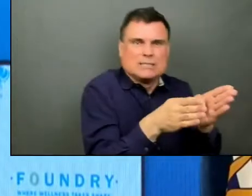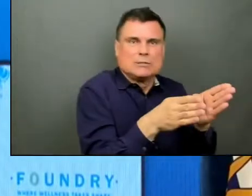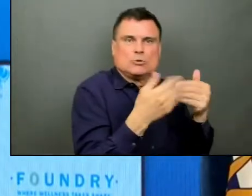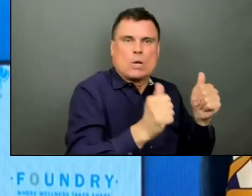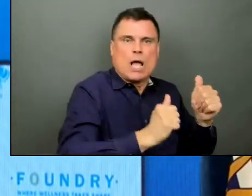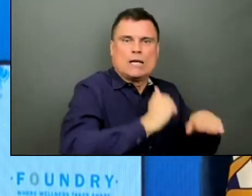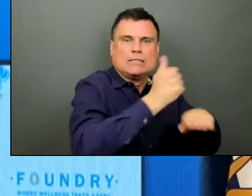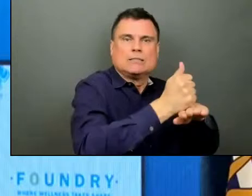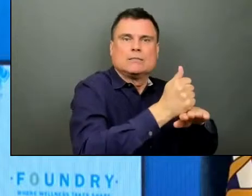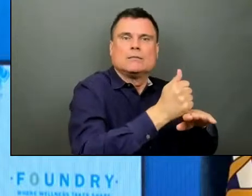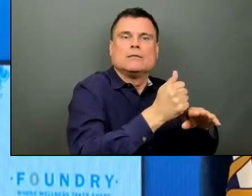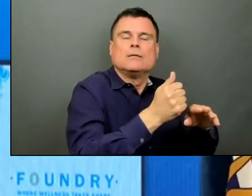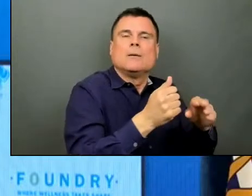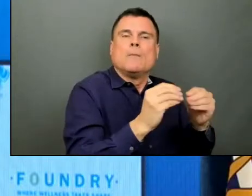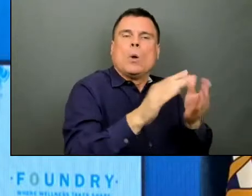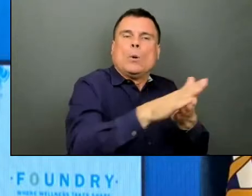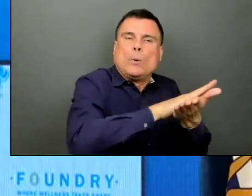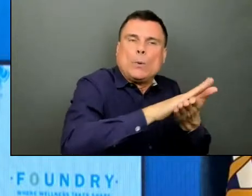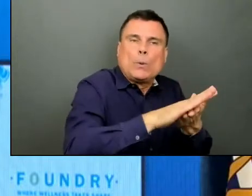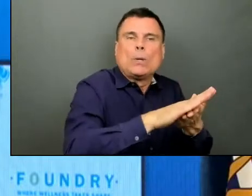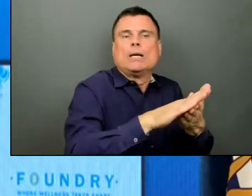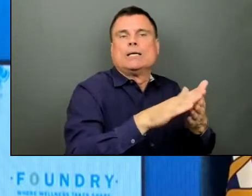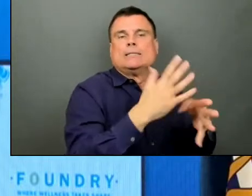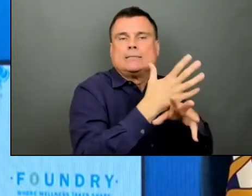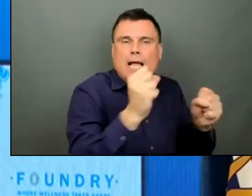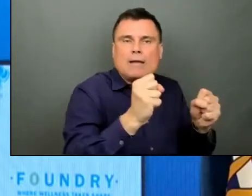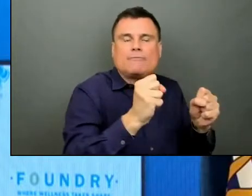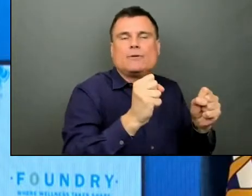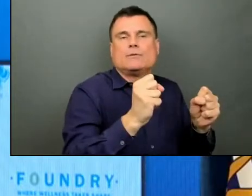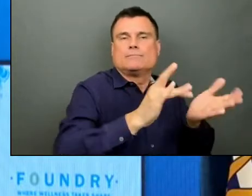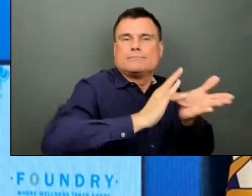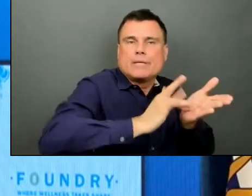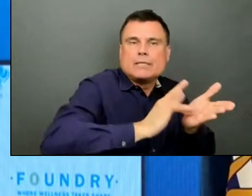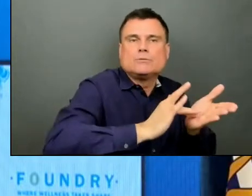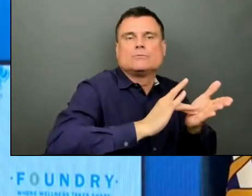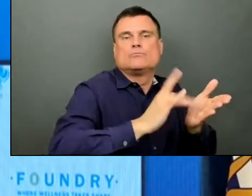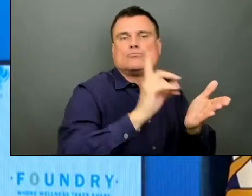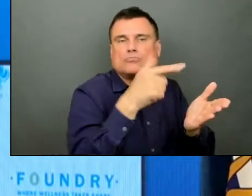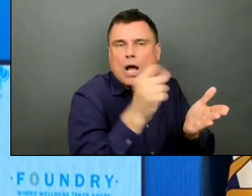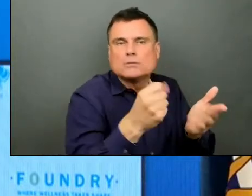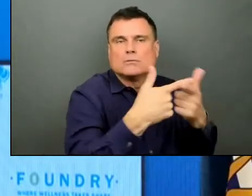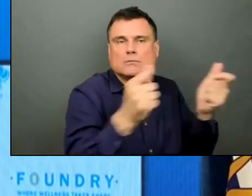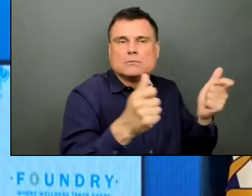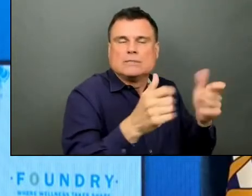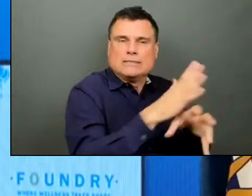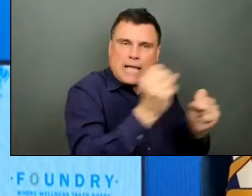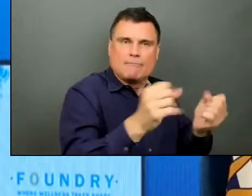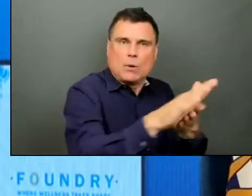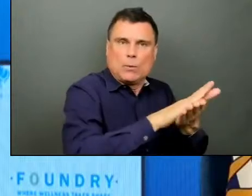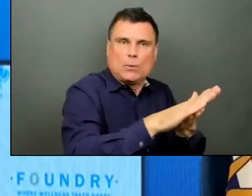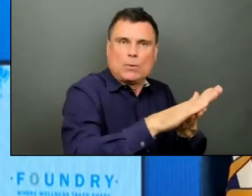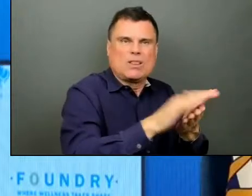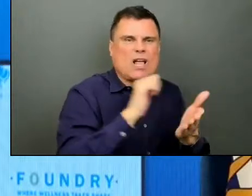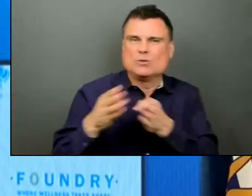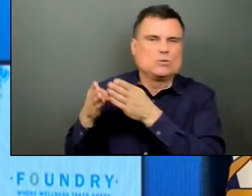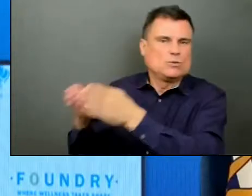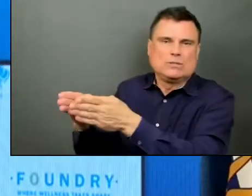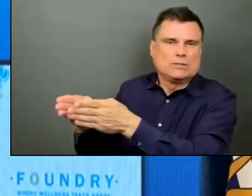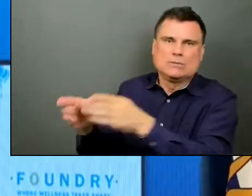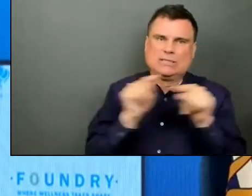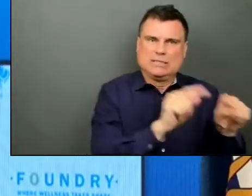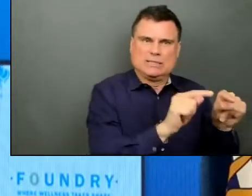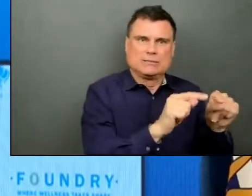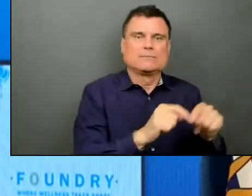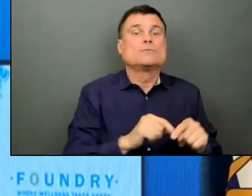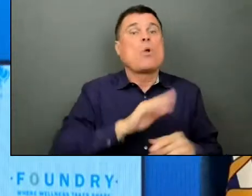front line, addictions, medicine doctors and others that are supporting this work in British Columbia on that. On